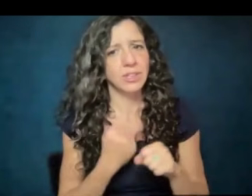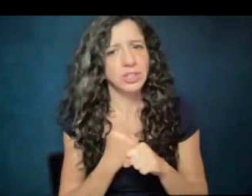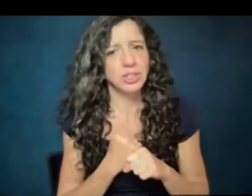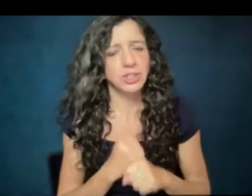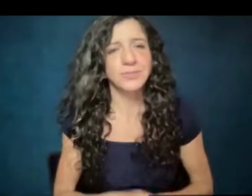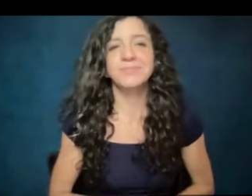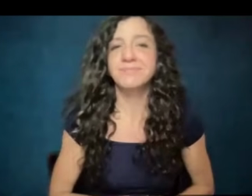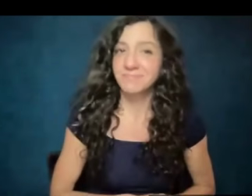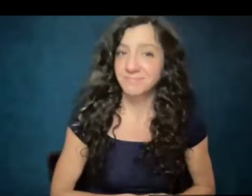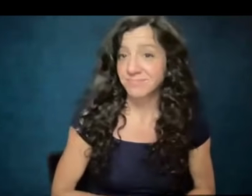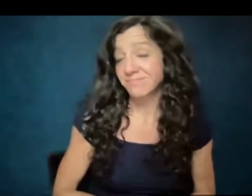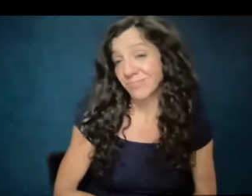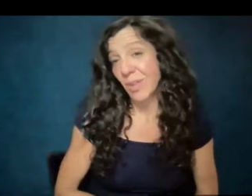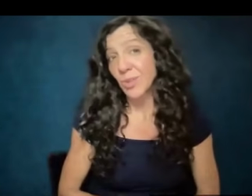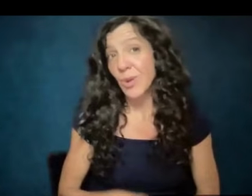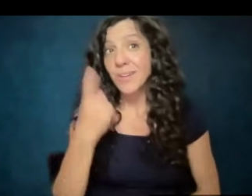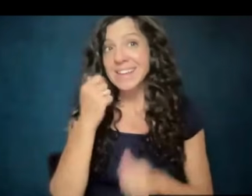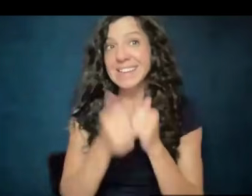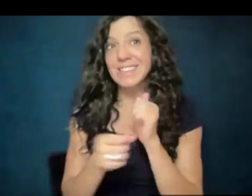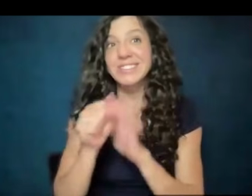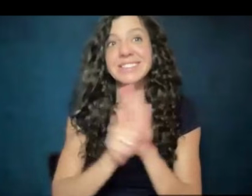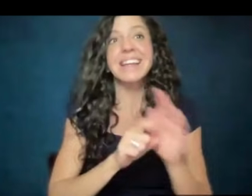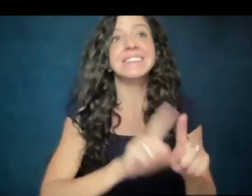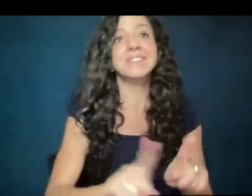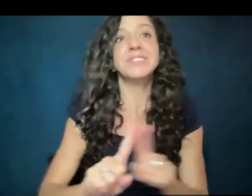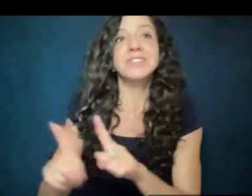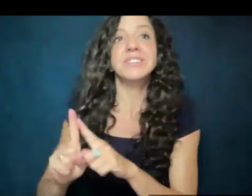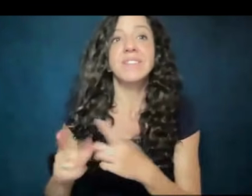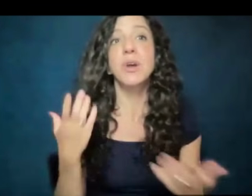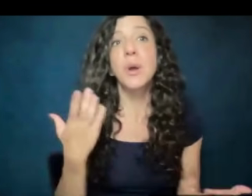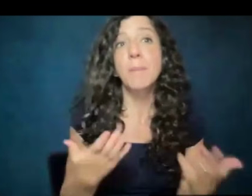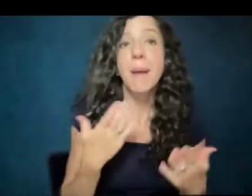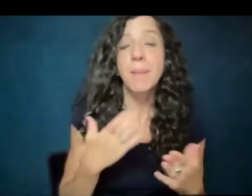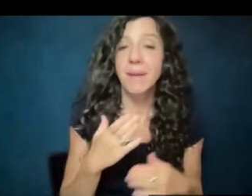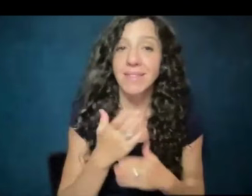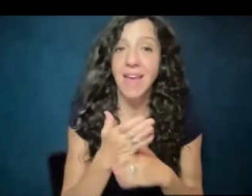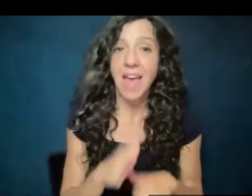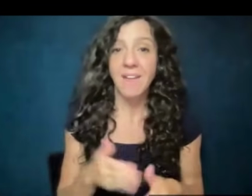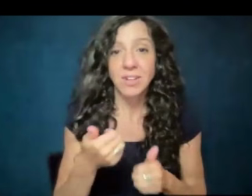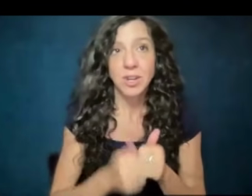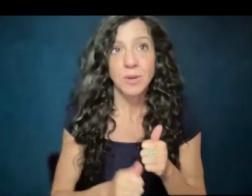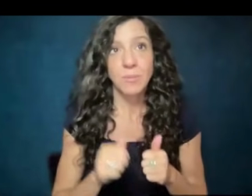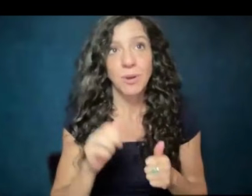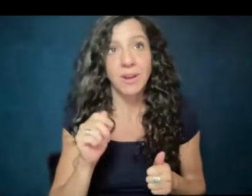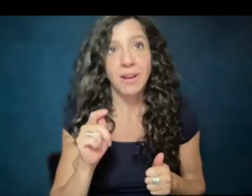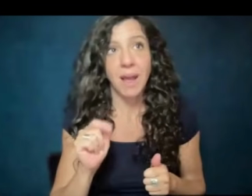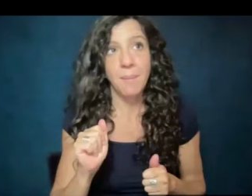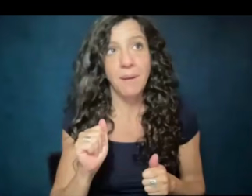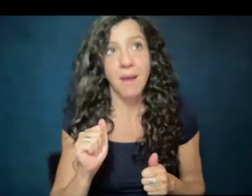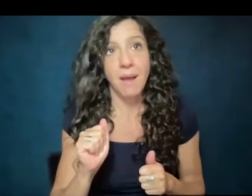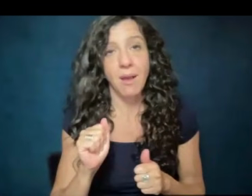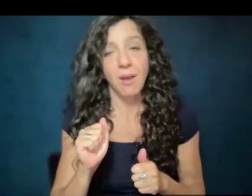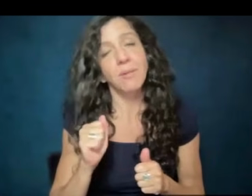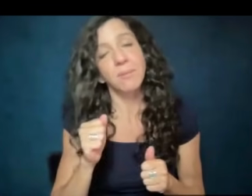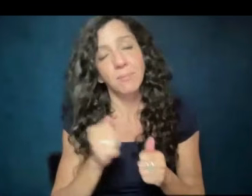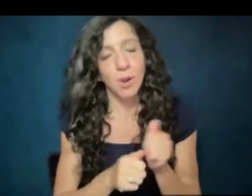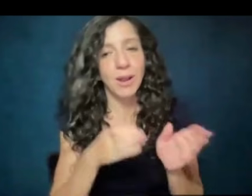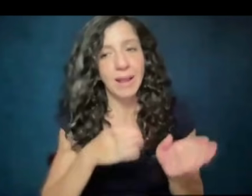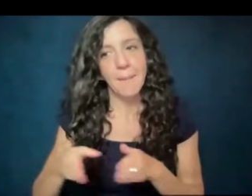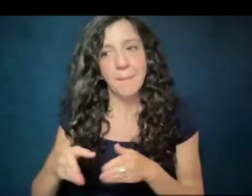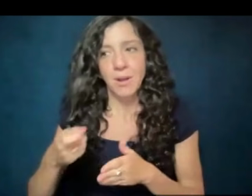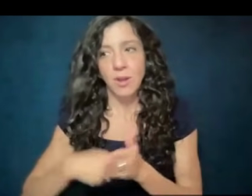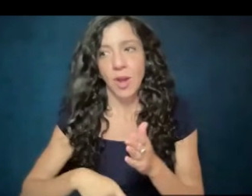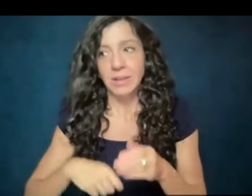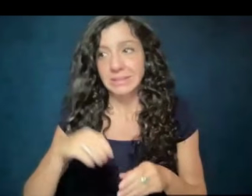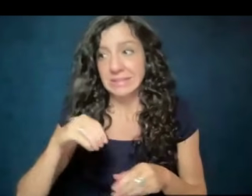Every state is different. So it's possible that the average per capita cost of a person on Medicaid in that state changed. And that